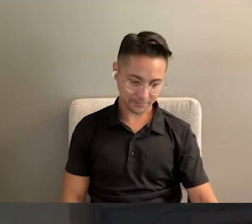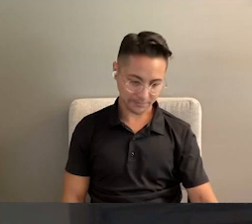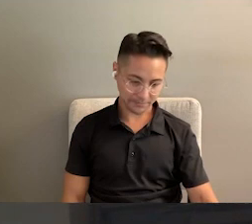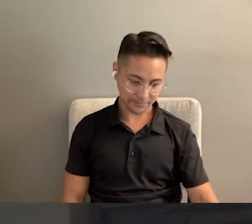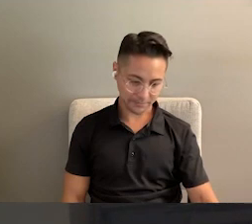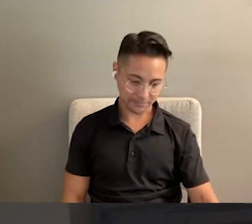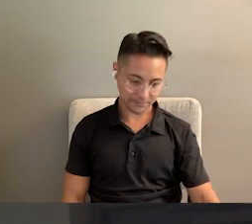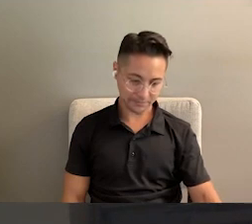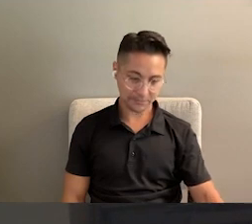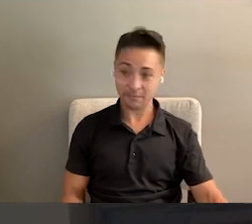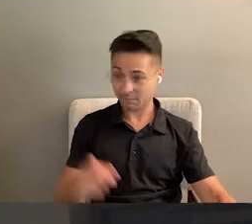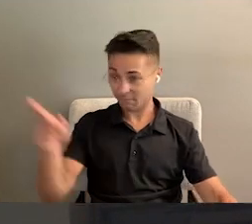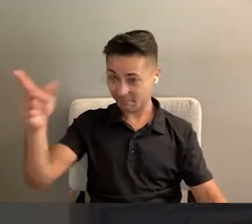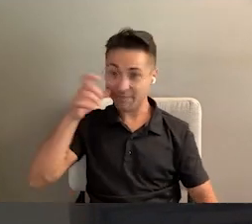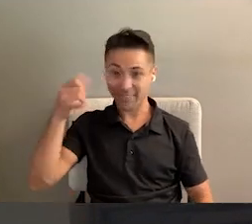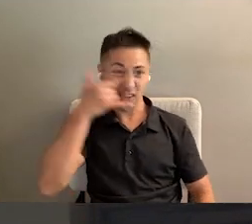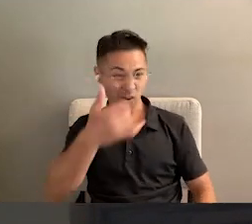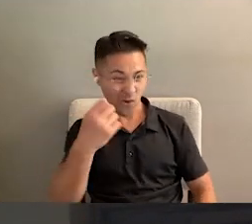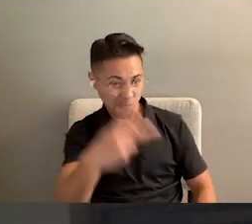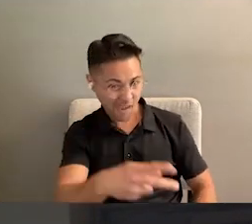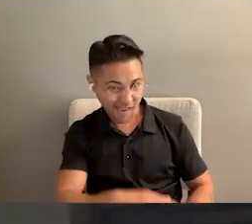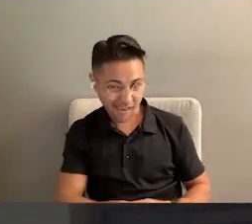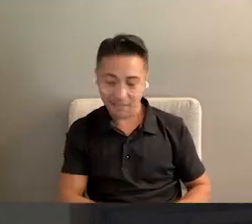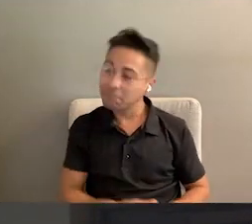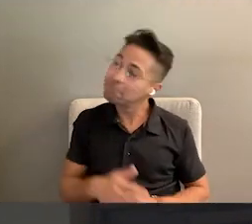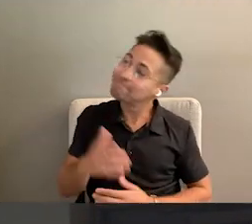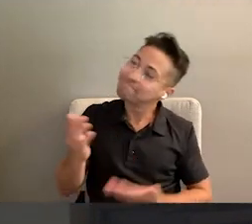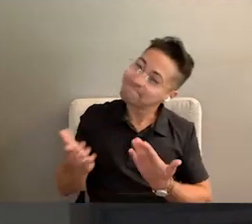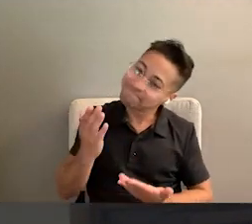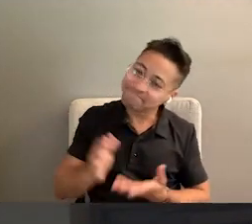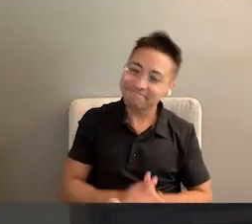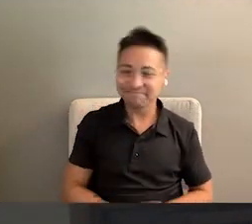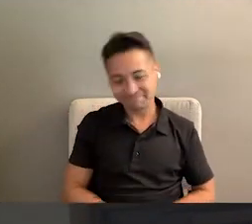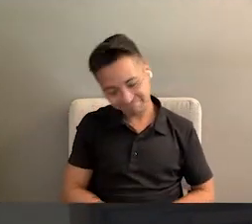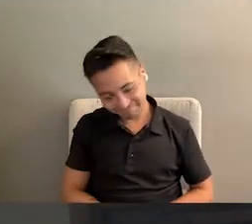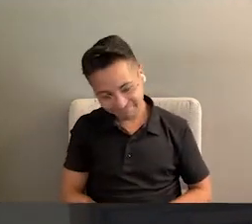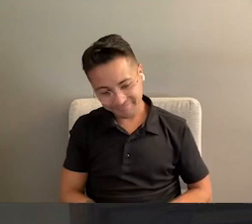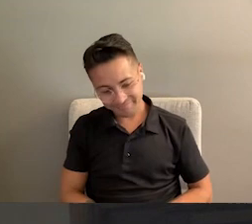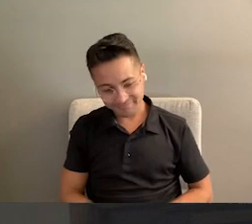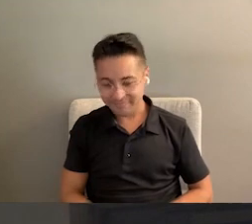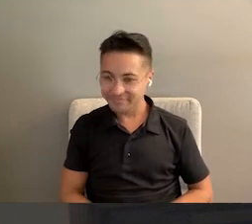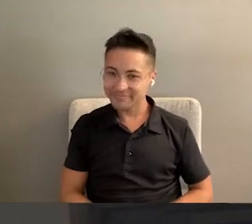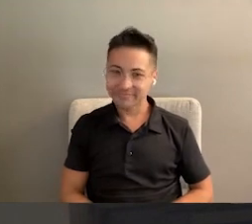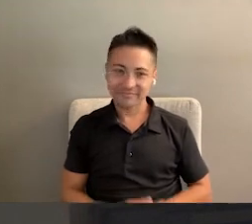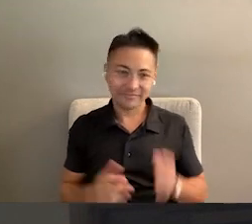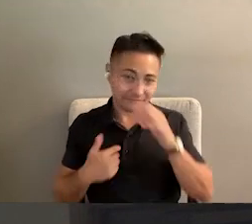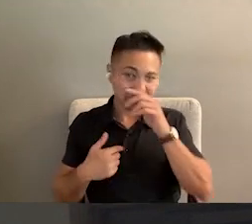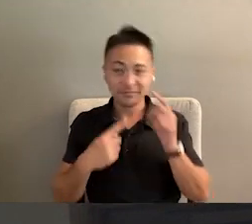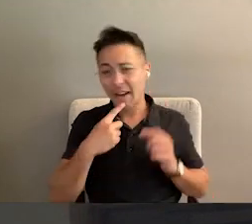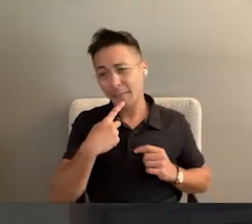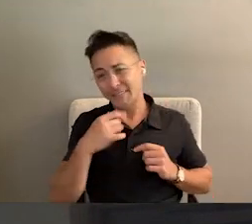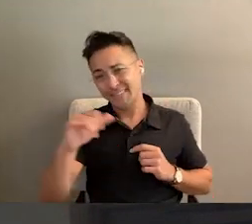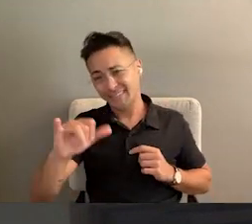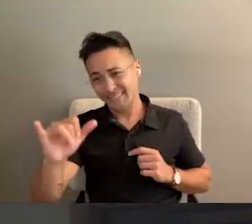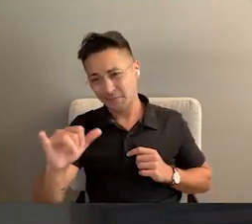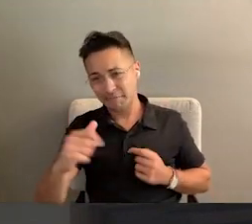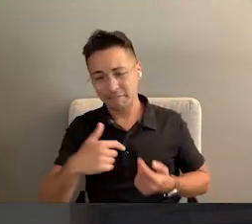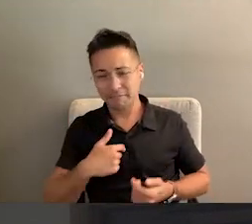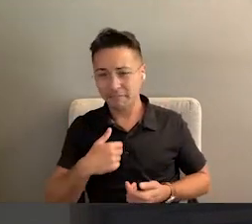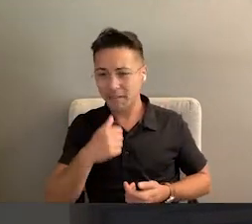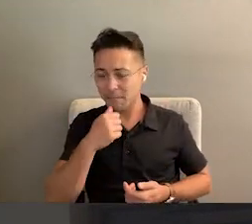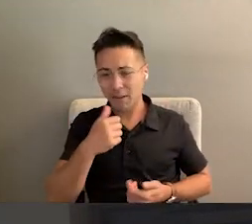we reach out to them, are they, I mean, Are they going to call you back? yeah. Maybe.